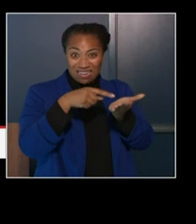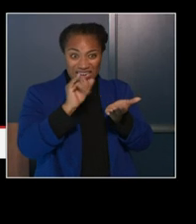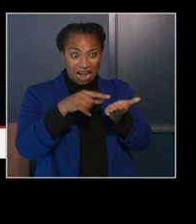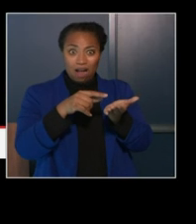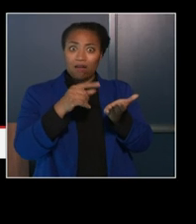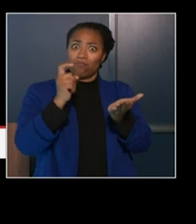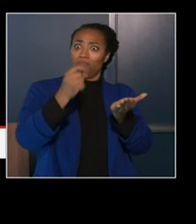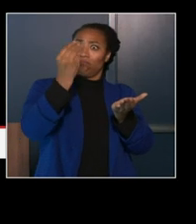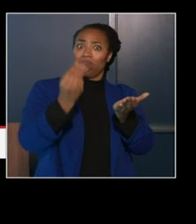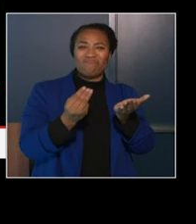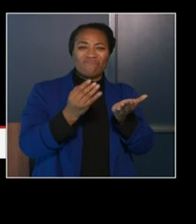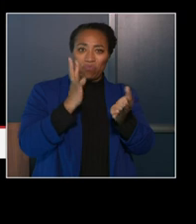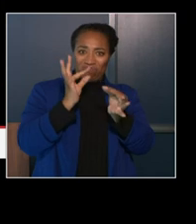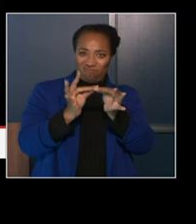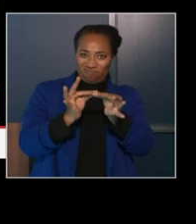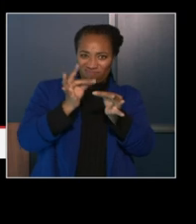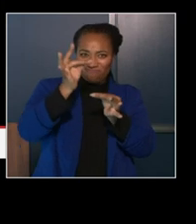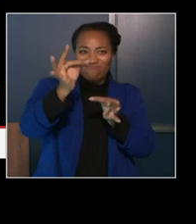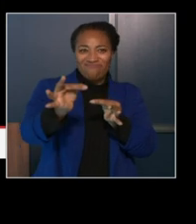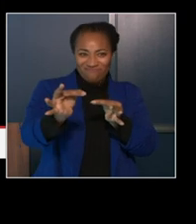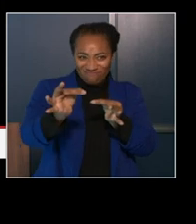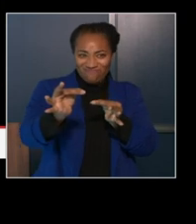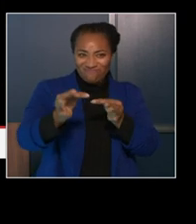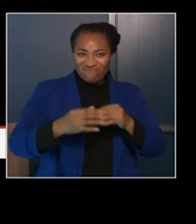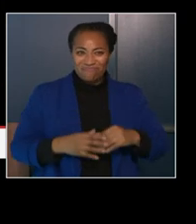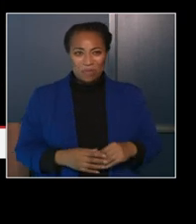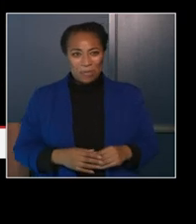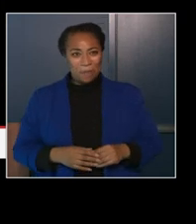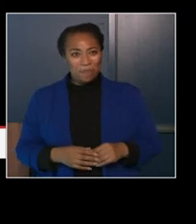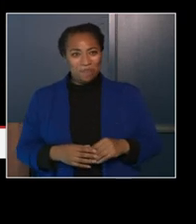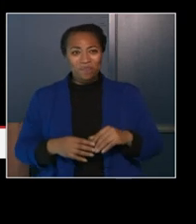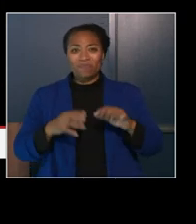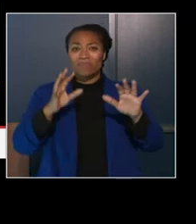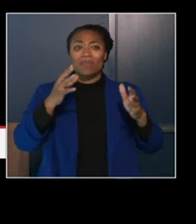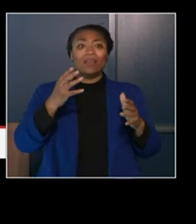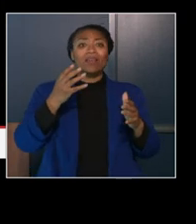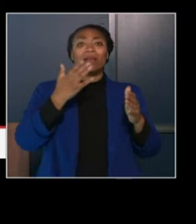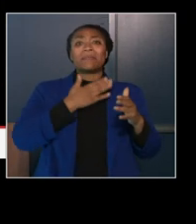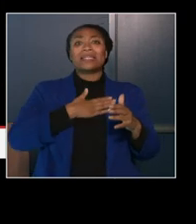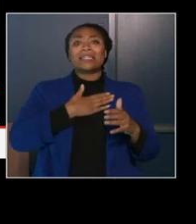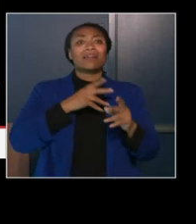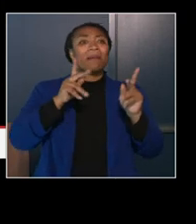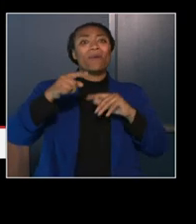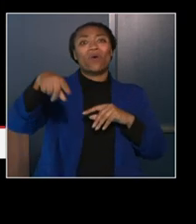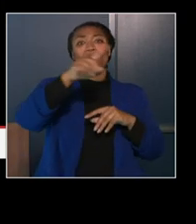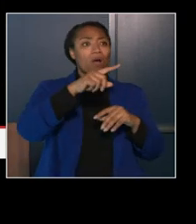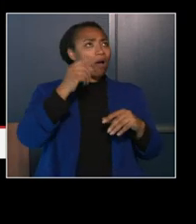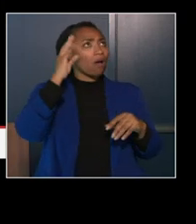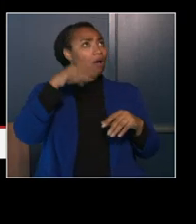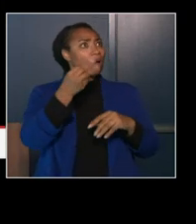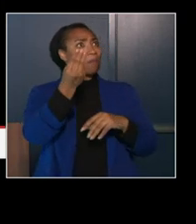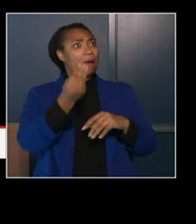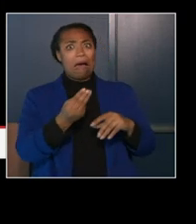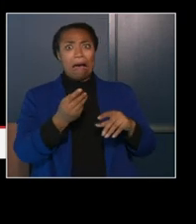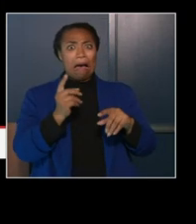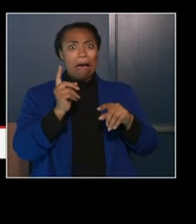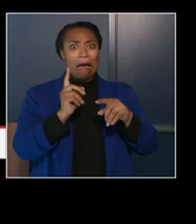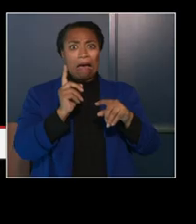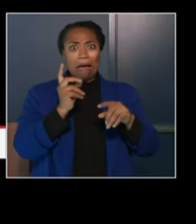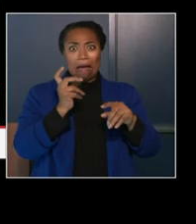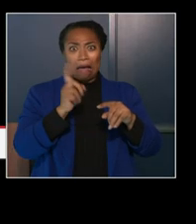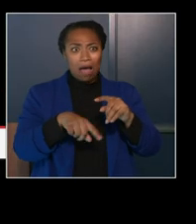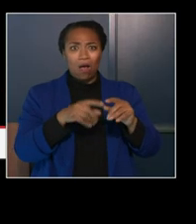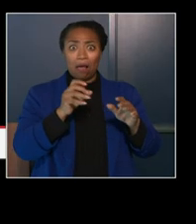I tell everyone to be aware that please do not put your trash out because we will not be able to get it. What I will say is that we have, for the last couple of